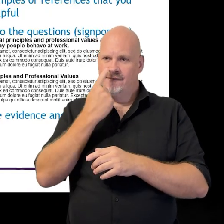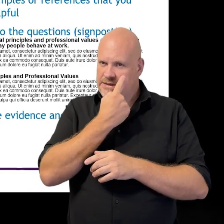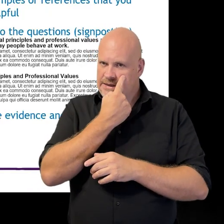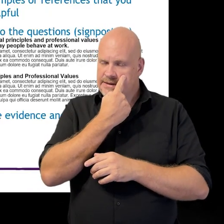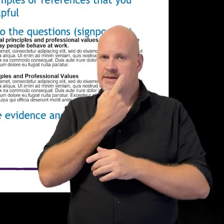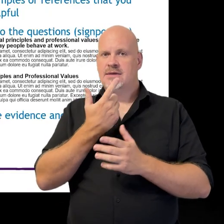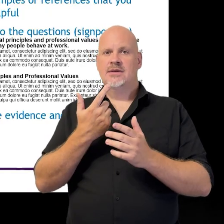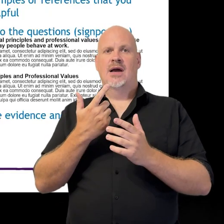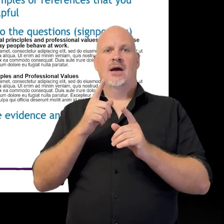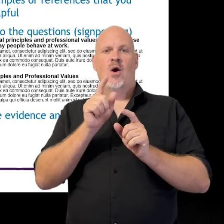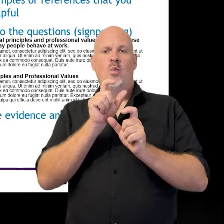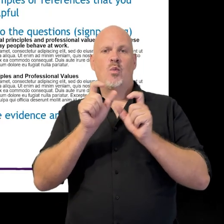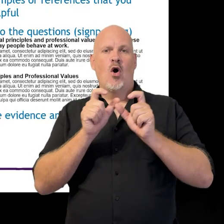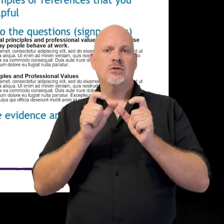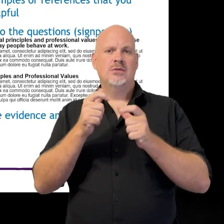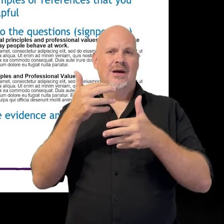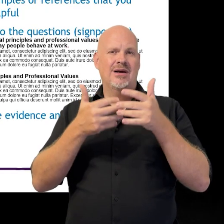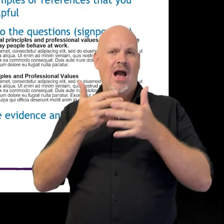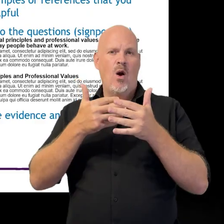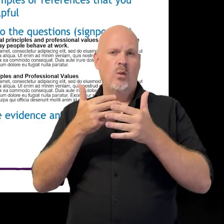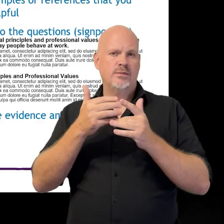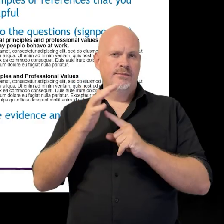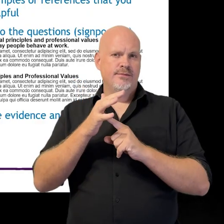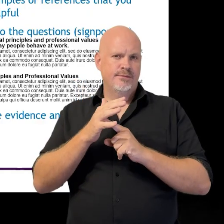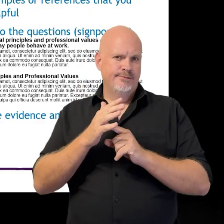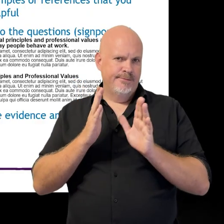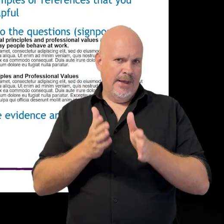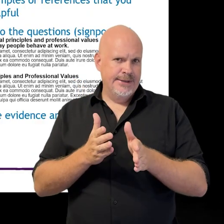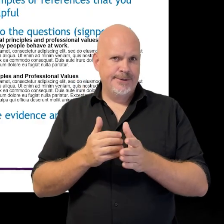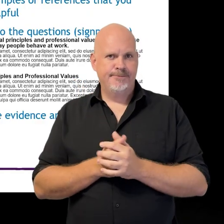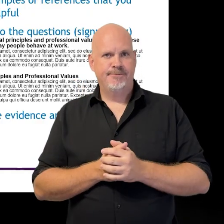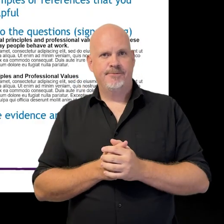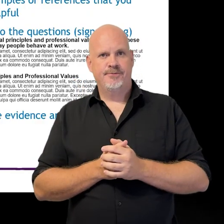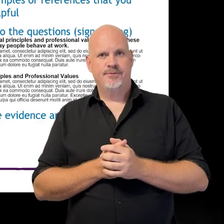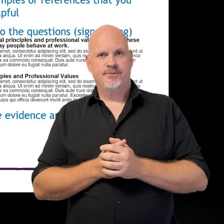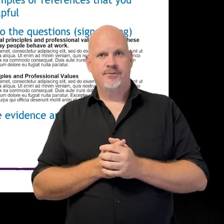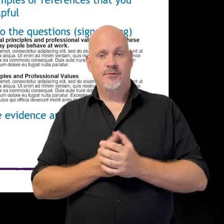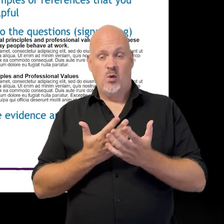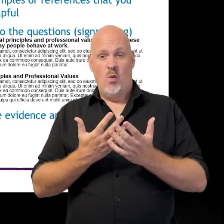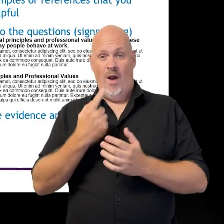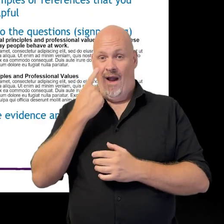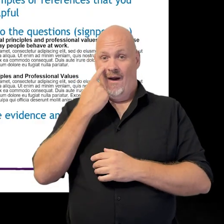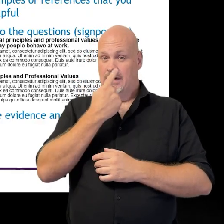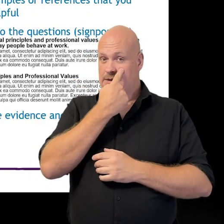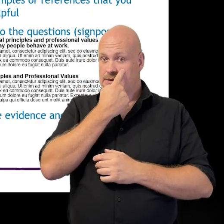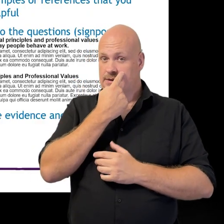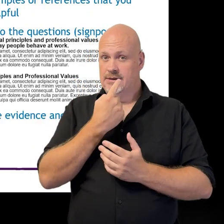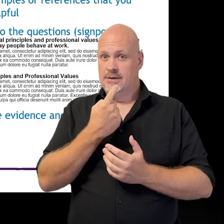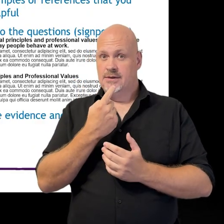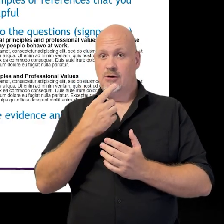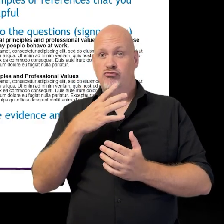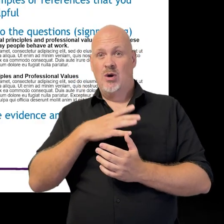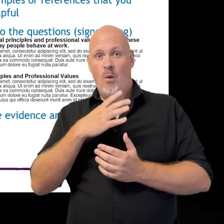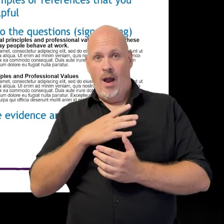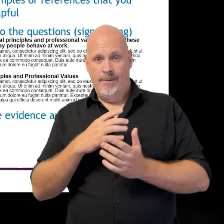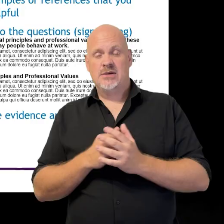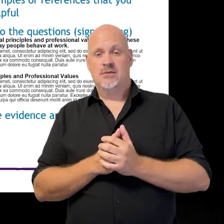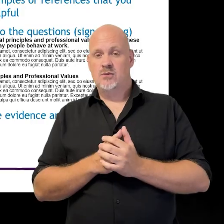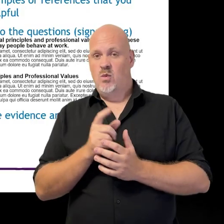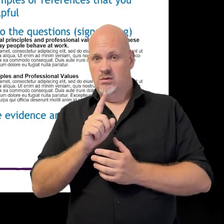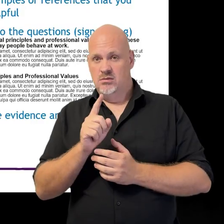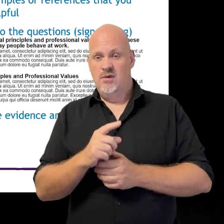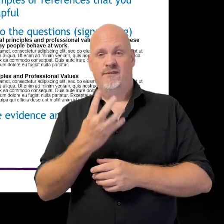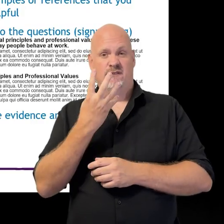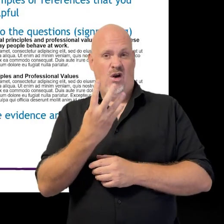CPD record, and your word count requirements was 2,000 words plus or minus 10%. Obviously, that